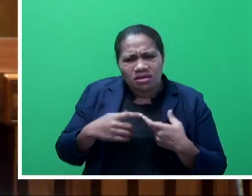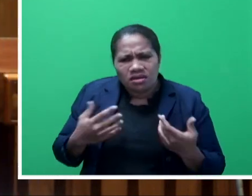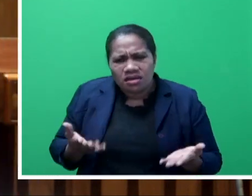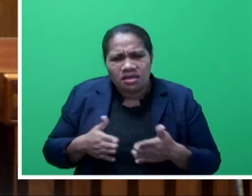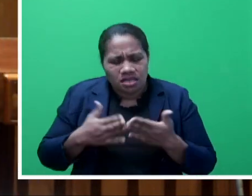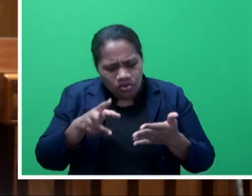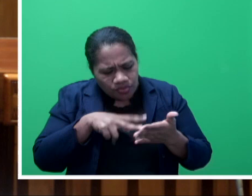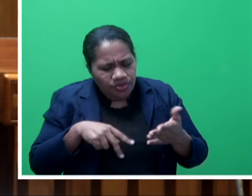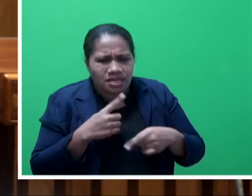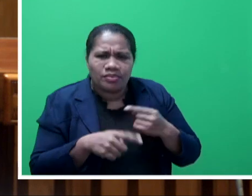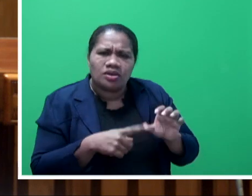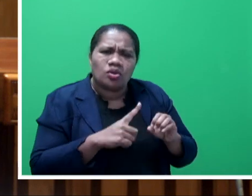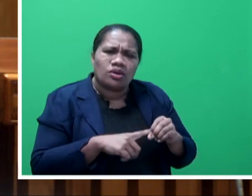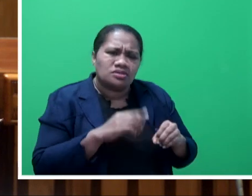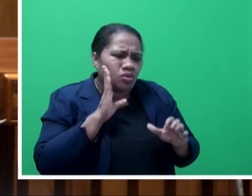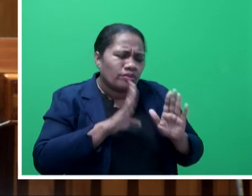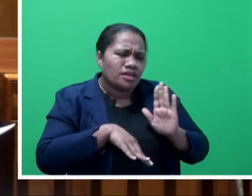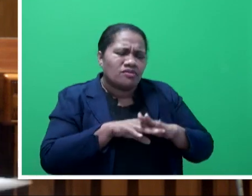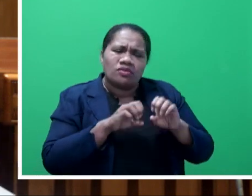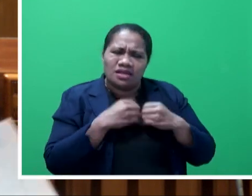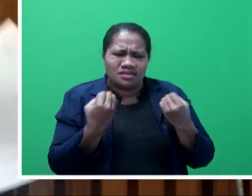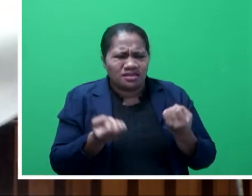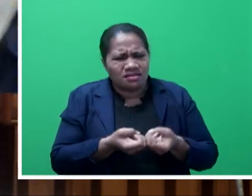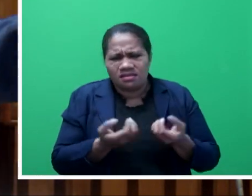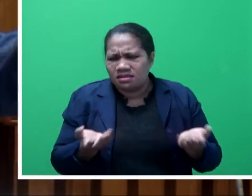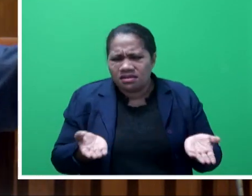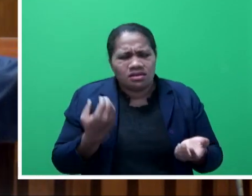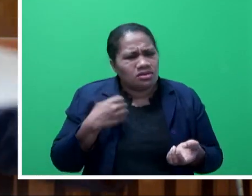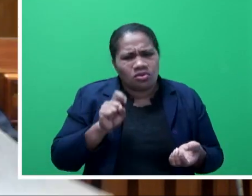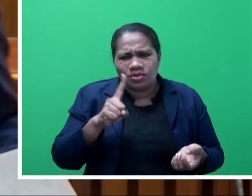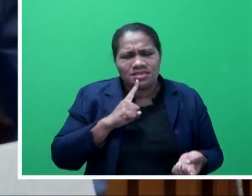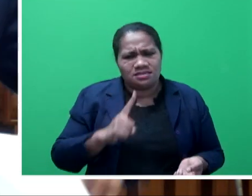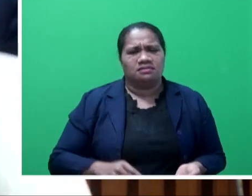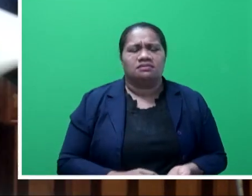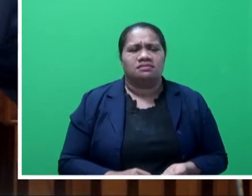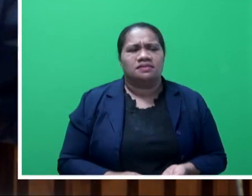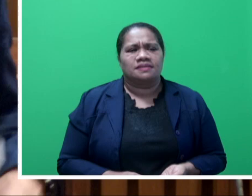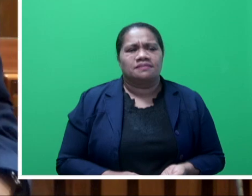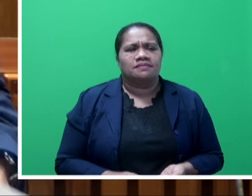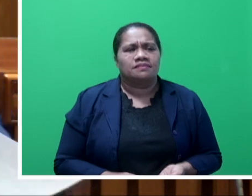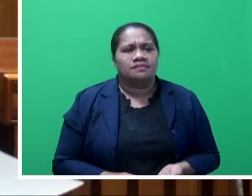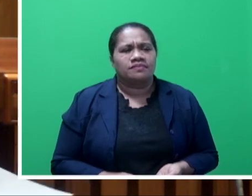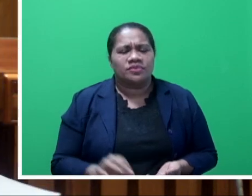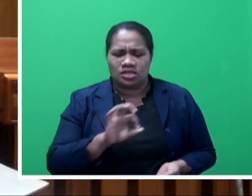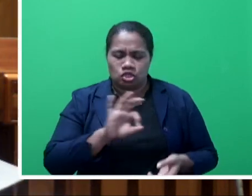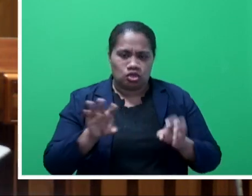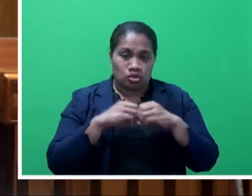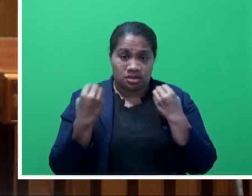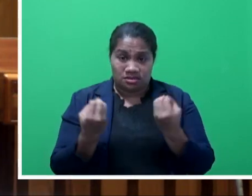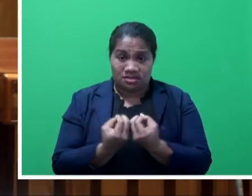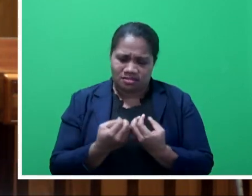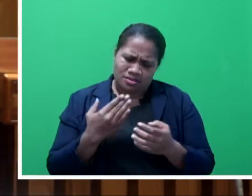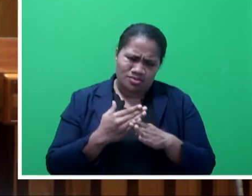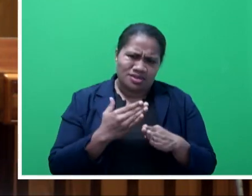out about Qantas, what a wonderful organisation it is. Nobody's saying it is not a organisation that's functioning